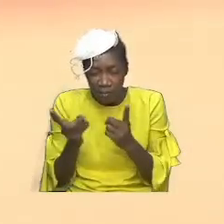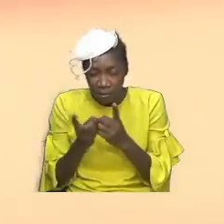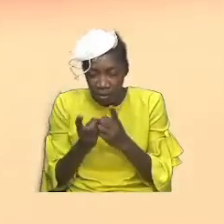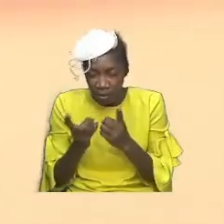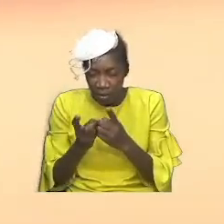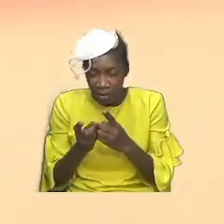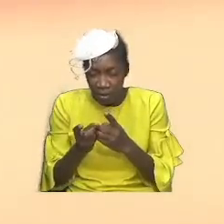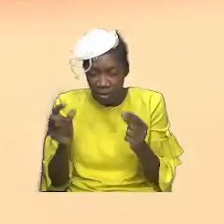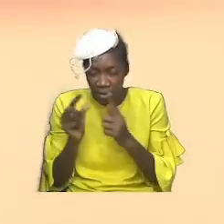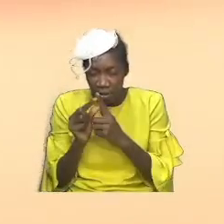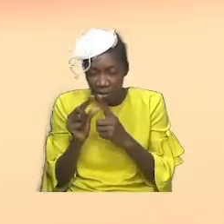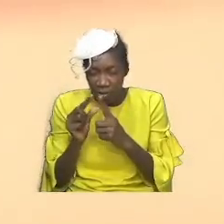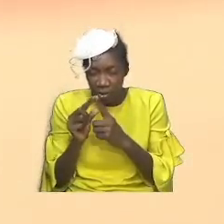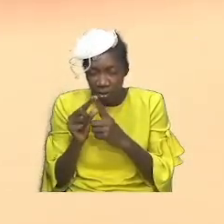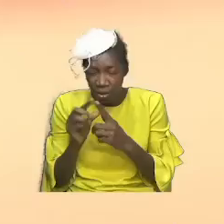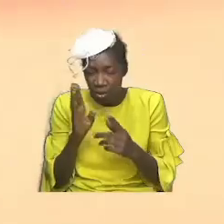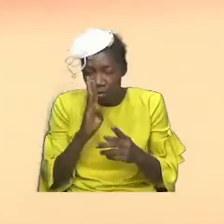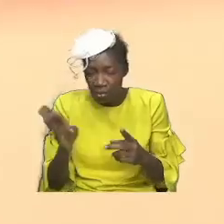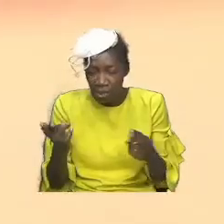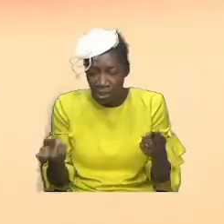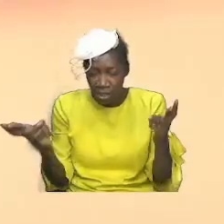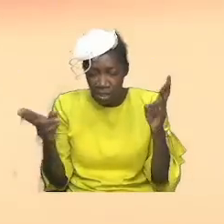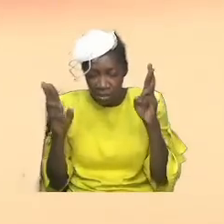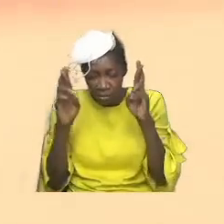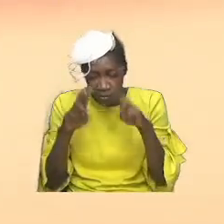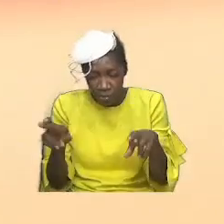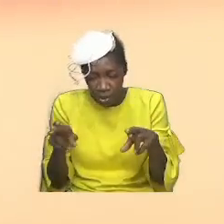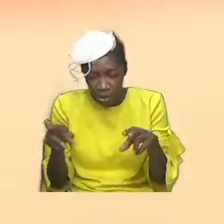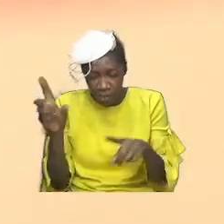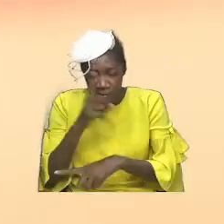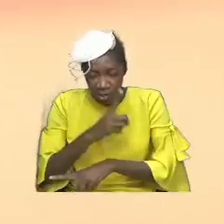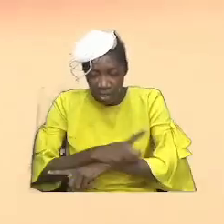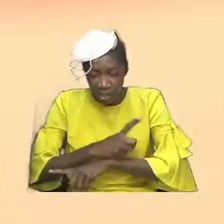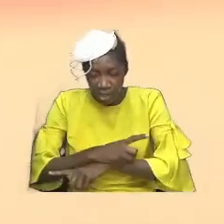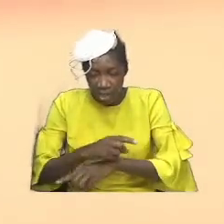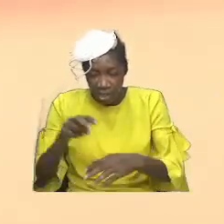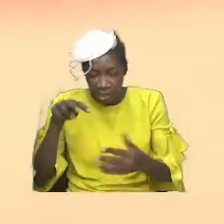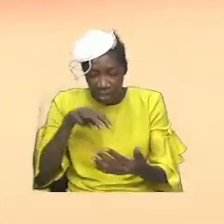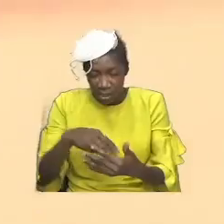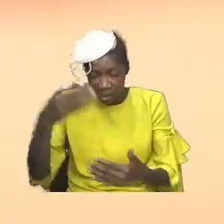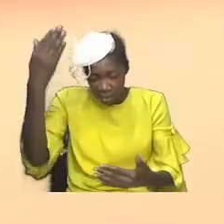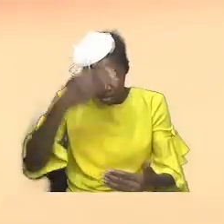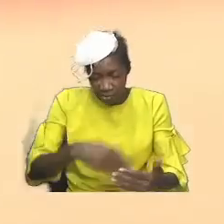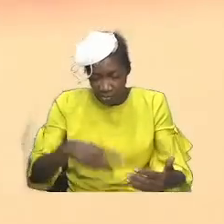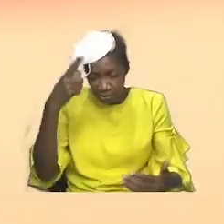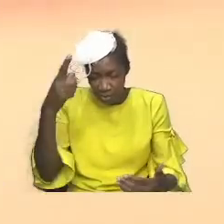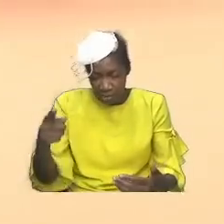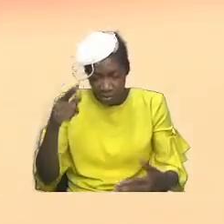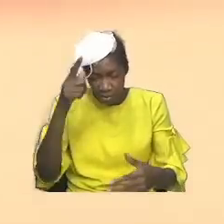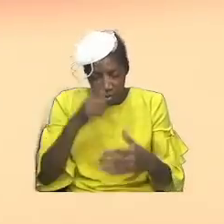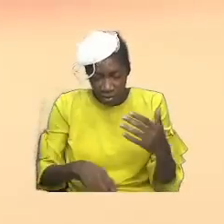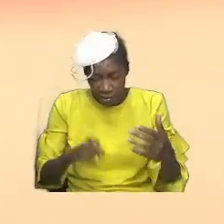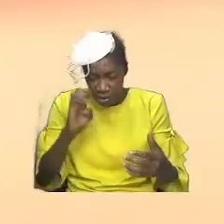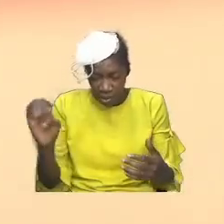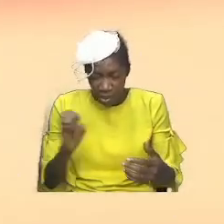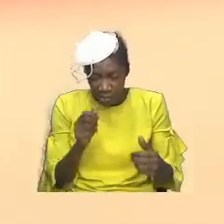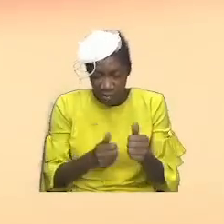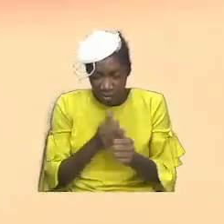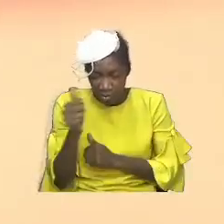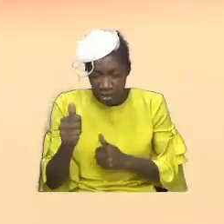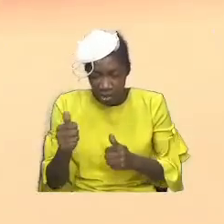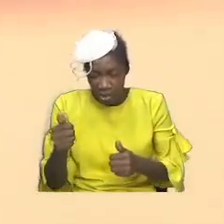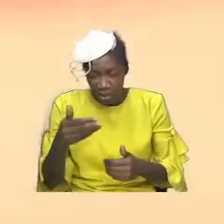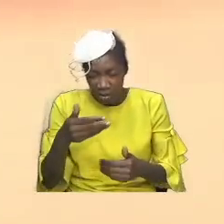be ready for the day when we stand before you. Whatever would have passed, God forgive us and help